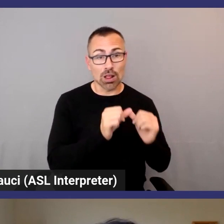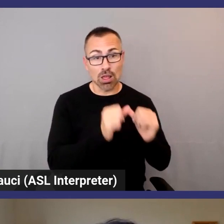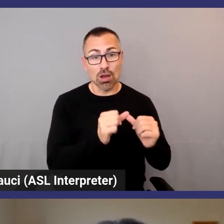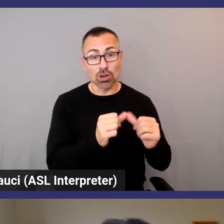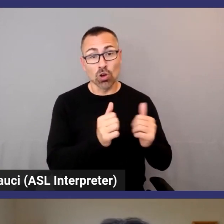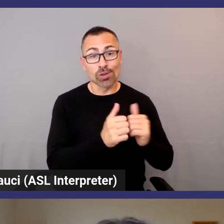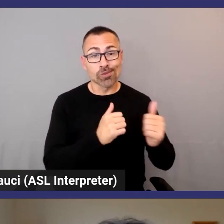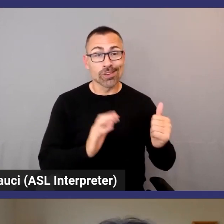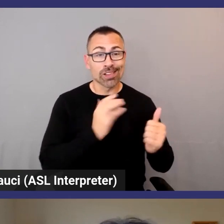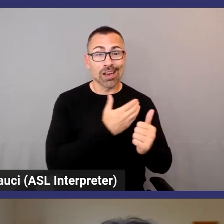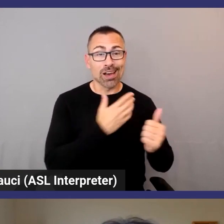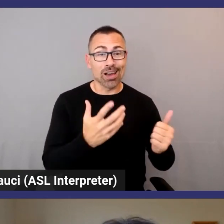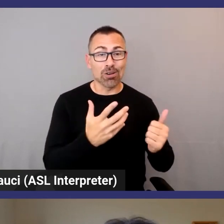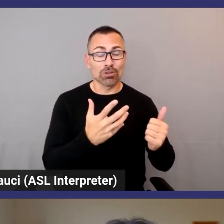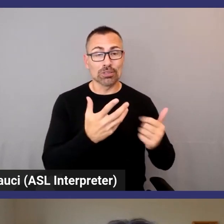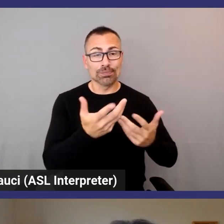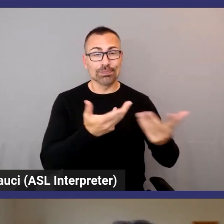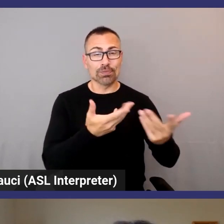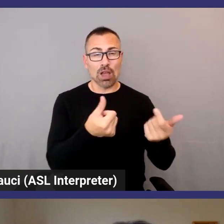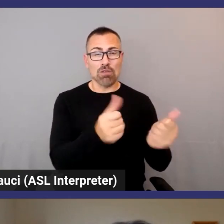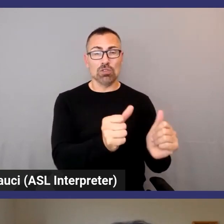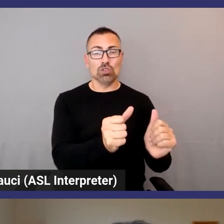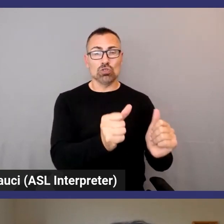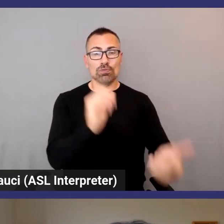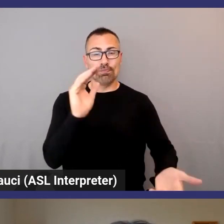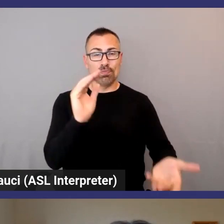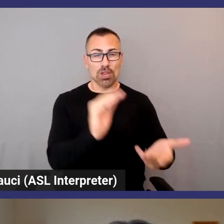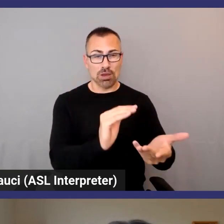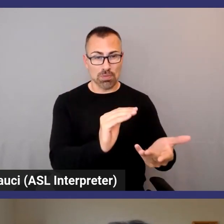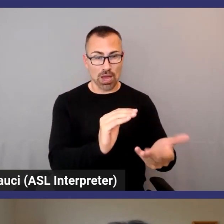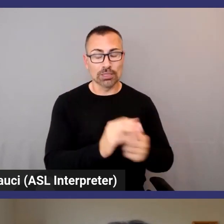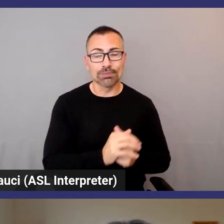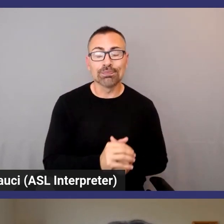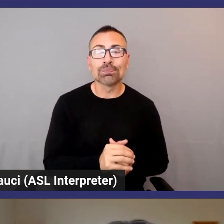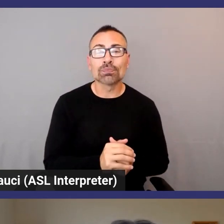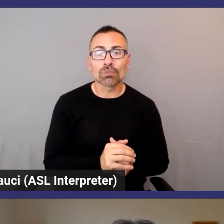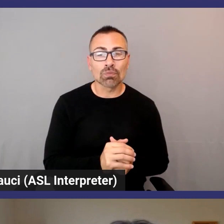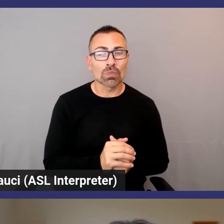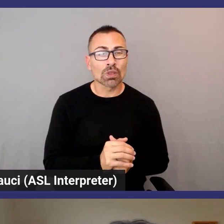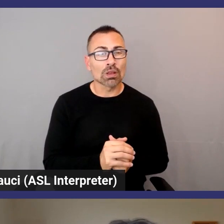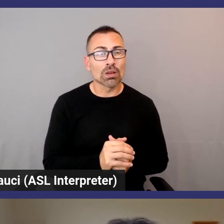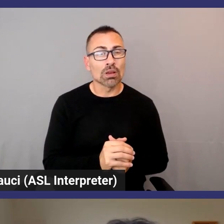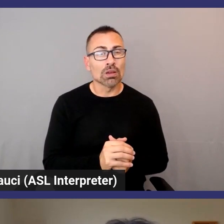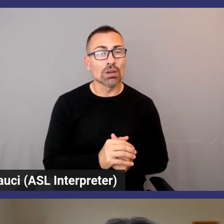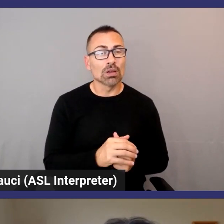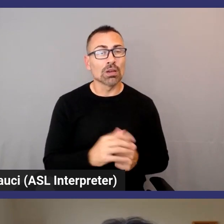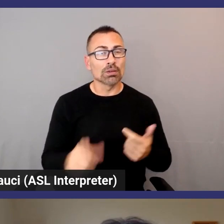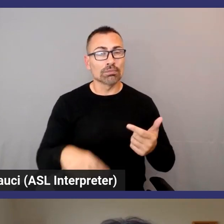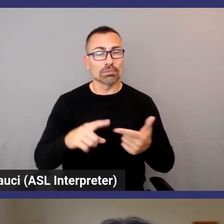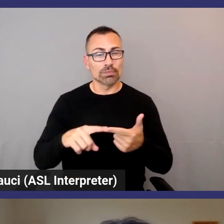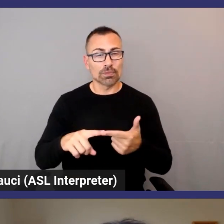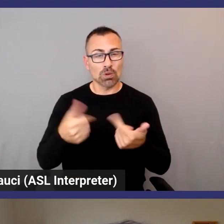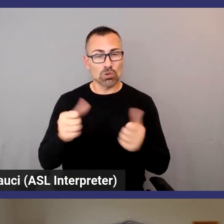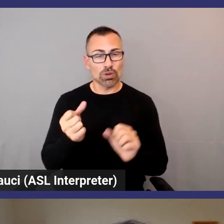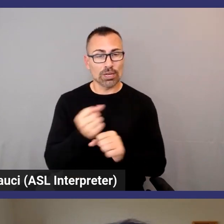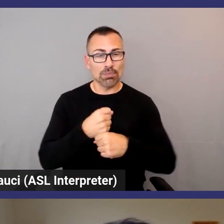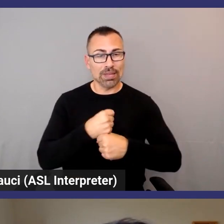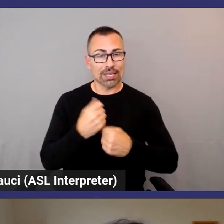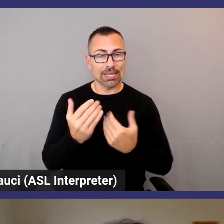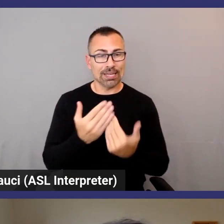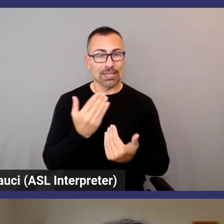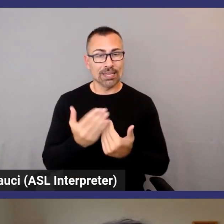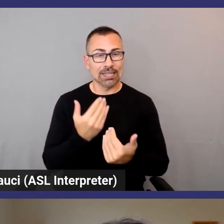effort is minimized. Then we are trying to we are making it easy to consume. So